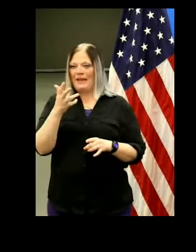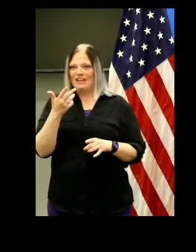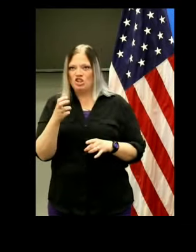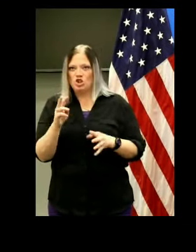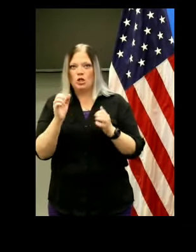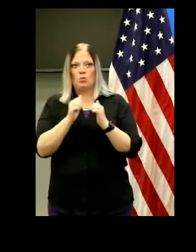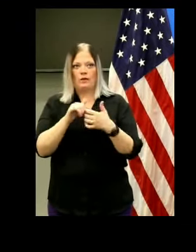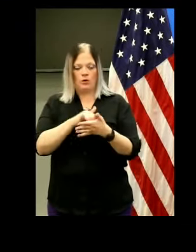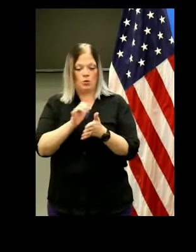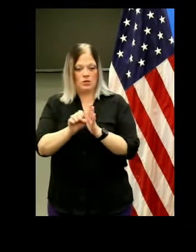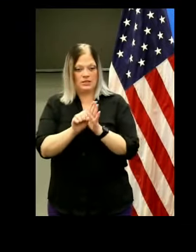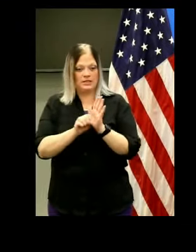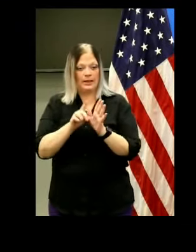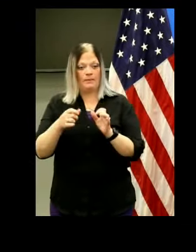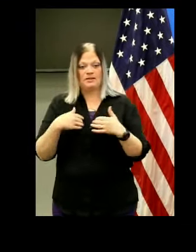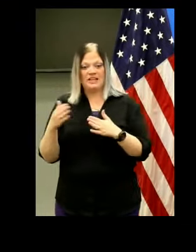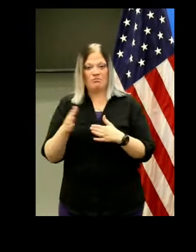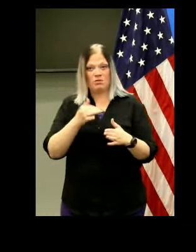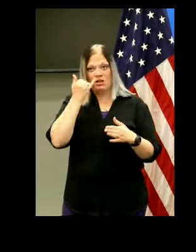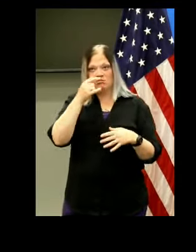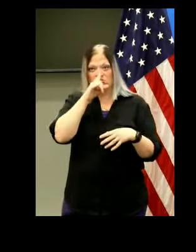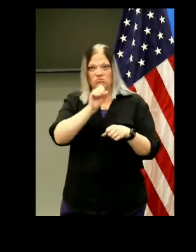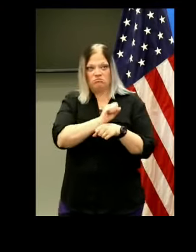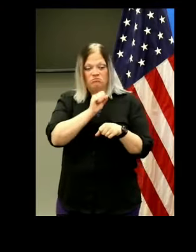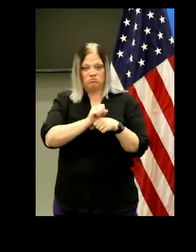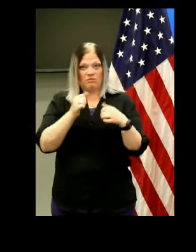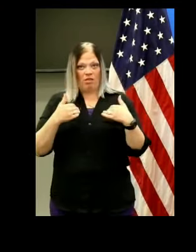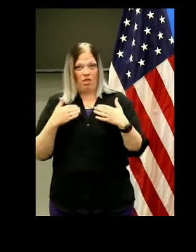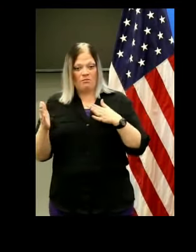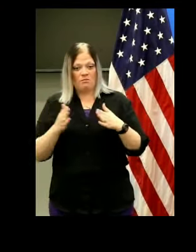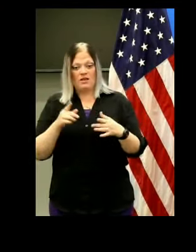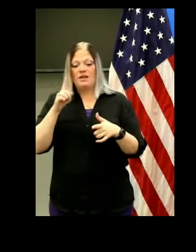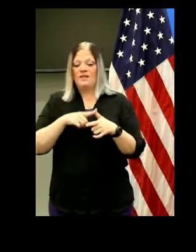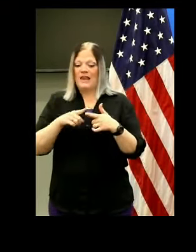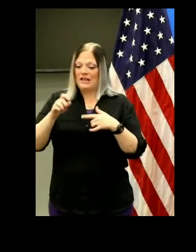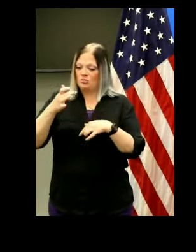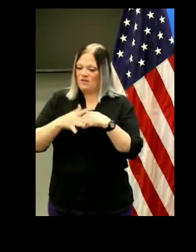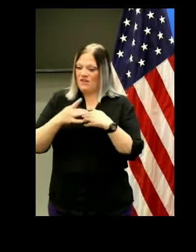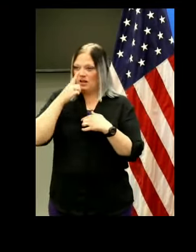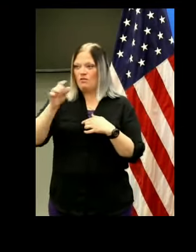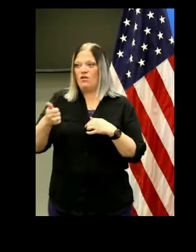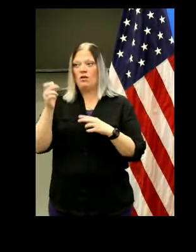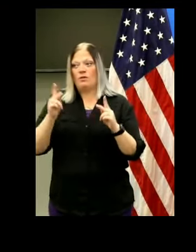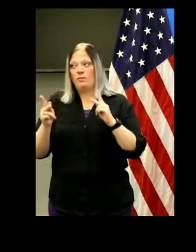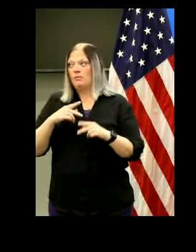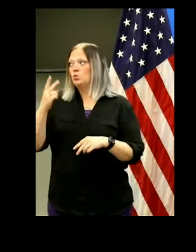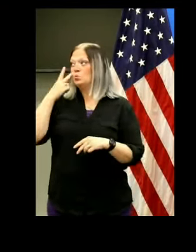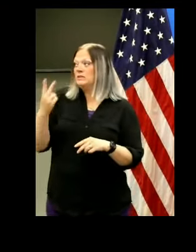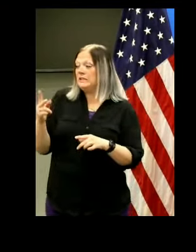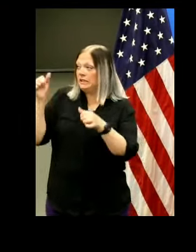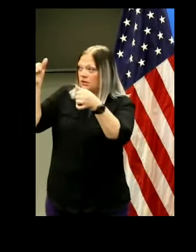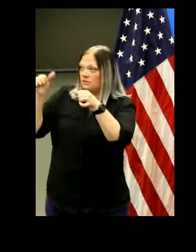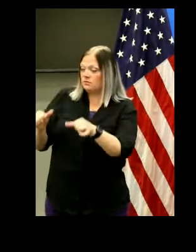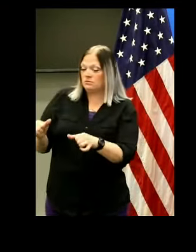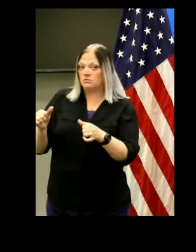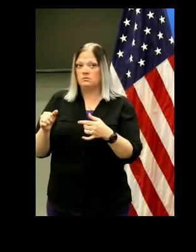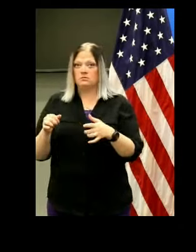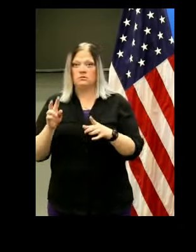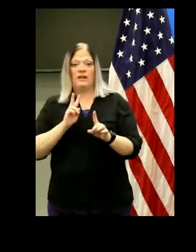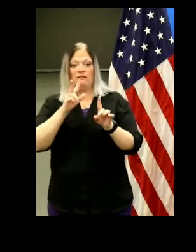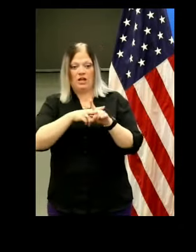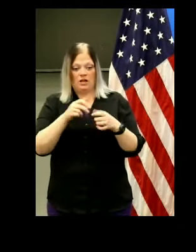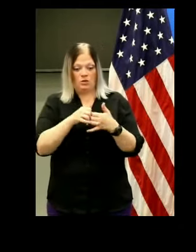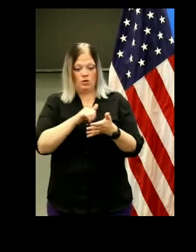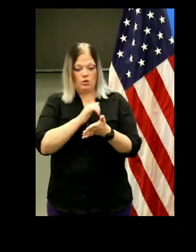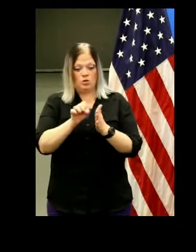have to have your plan. If you do, you have your plan in place. It's got to be available for other people to see, as well as filing your affirmation with New York State.